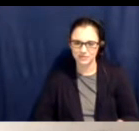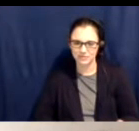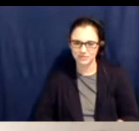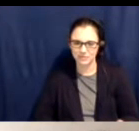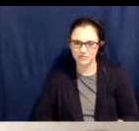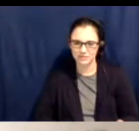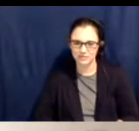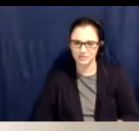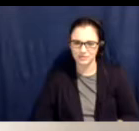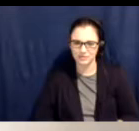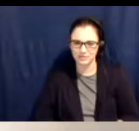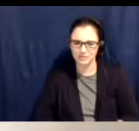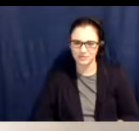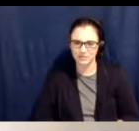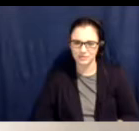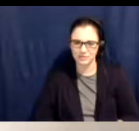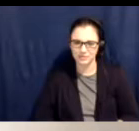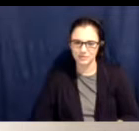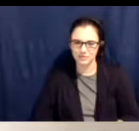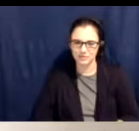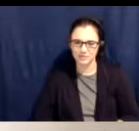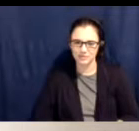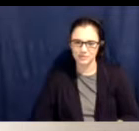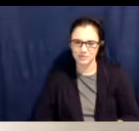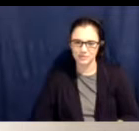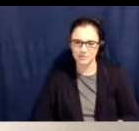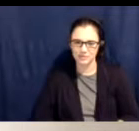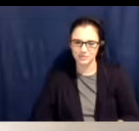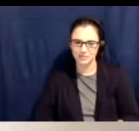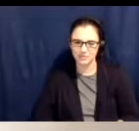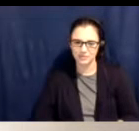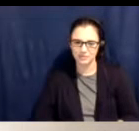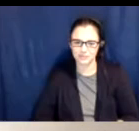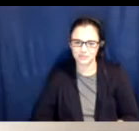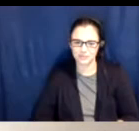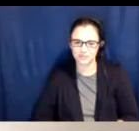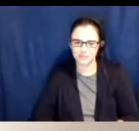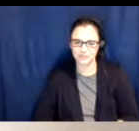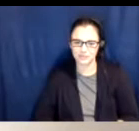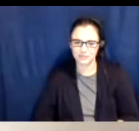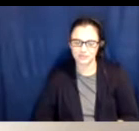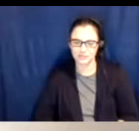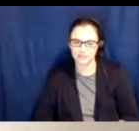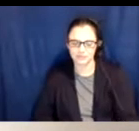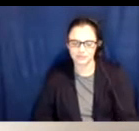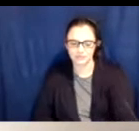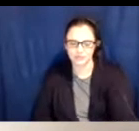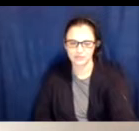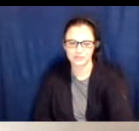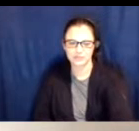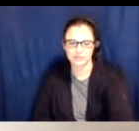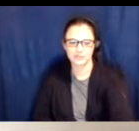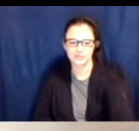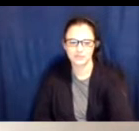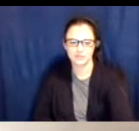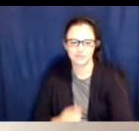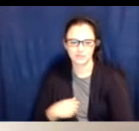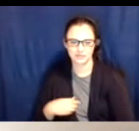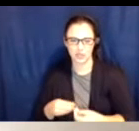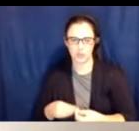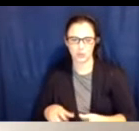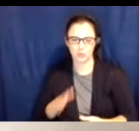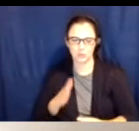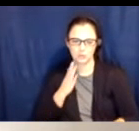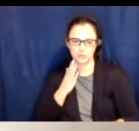Let's see, do we have, oops. Did I lose the Czech Republic? I did. Let me go.